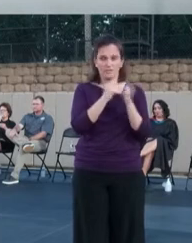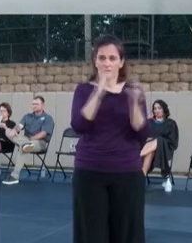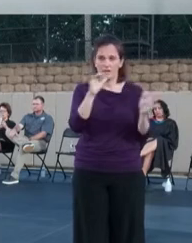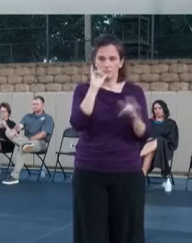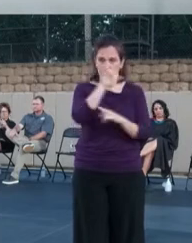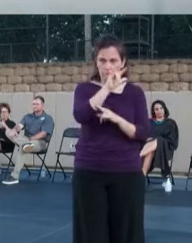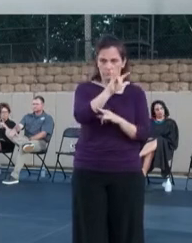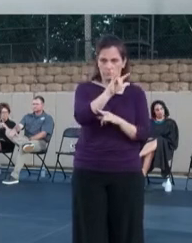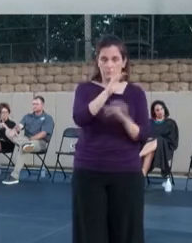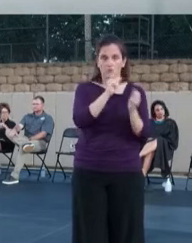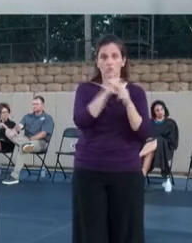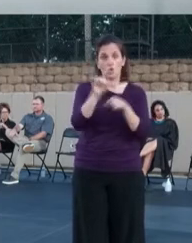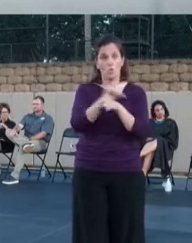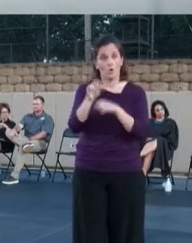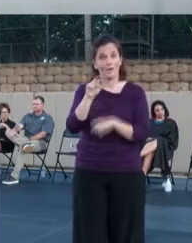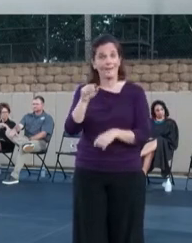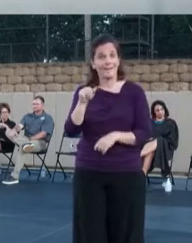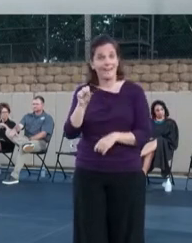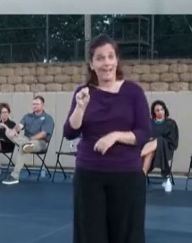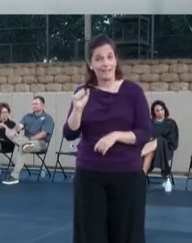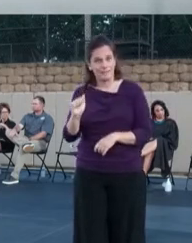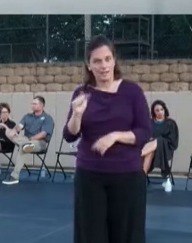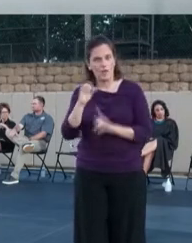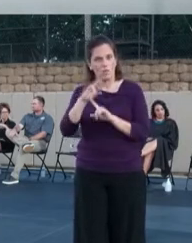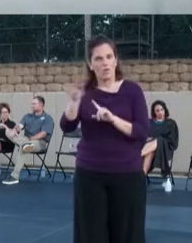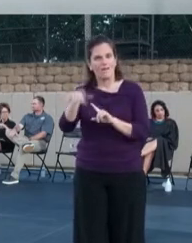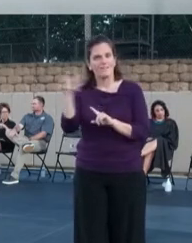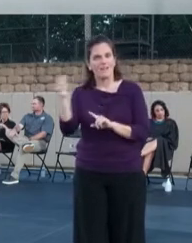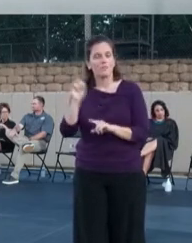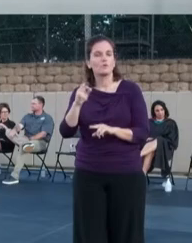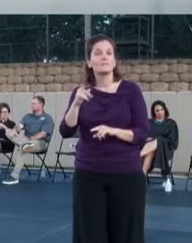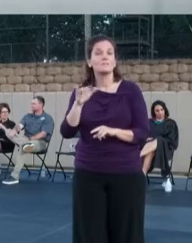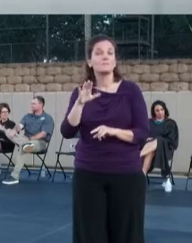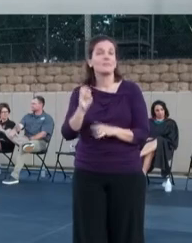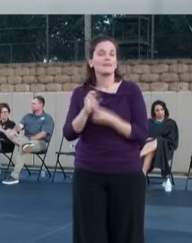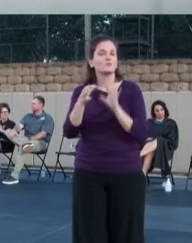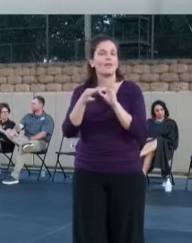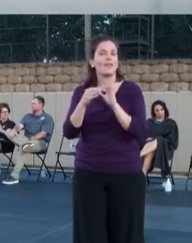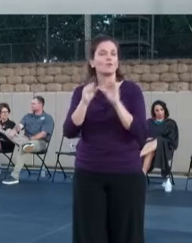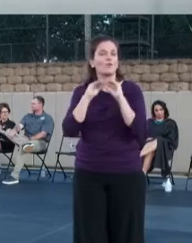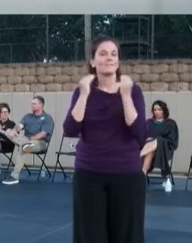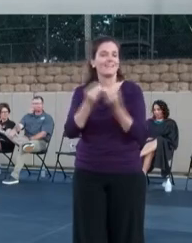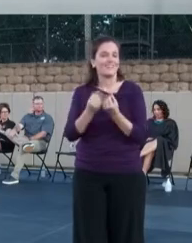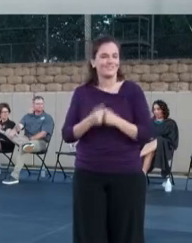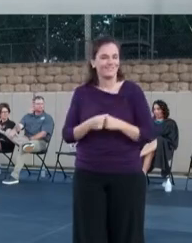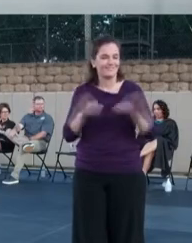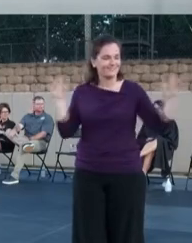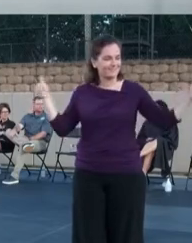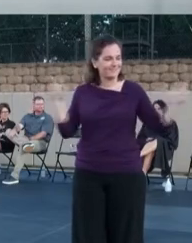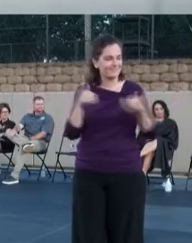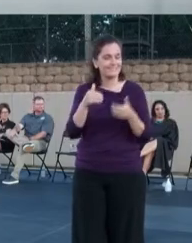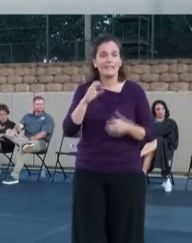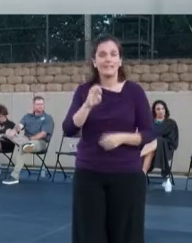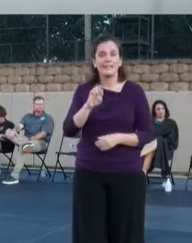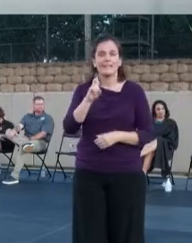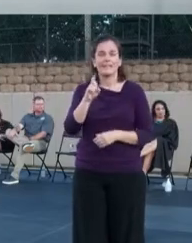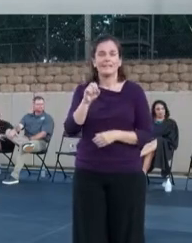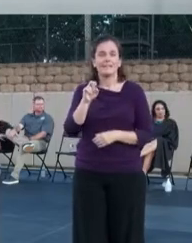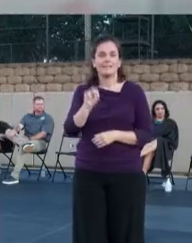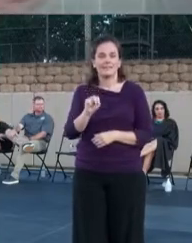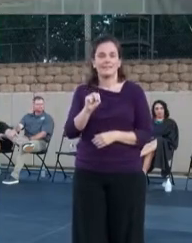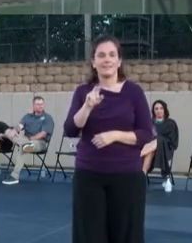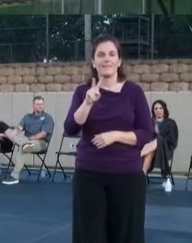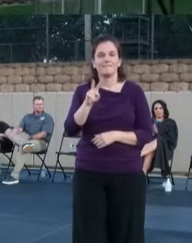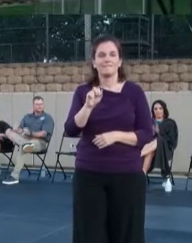aeronautics to work at NASA or another space-related organization. Please welcome Eden Van Spybrook.